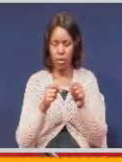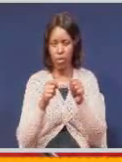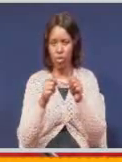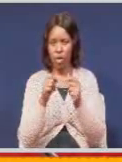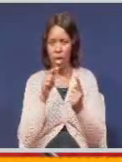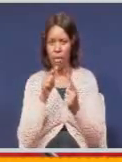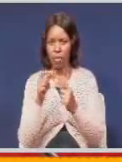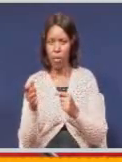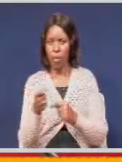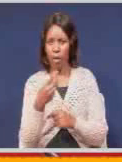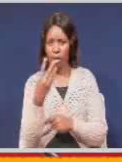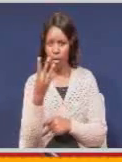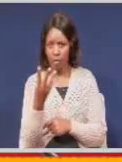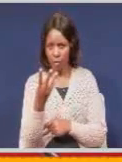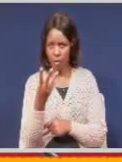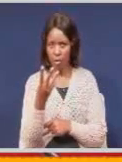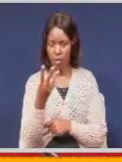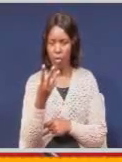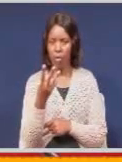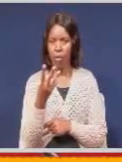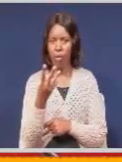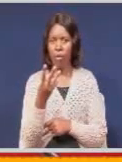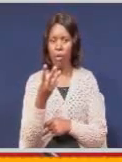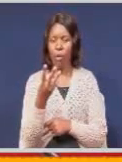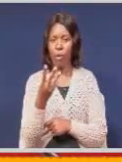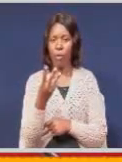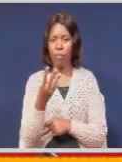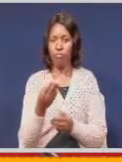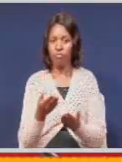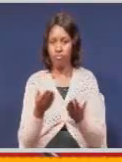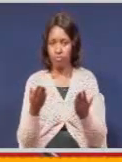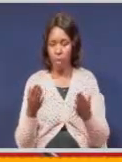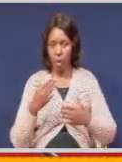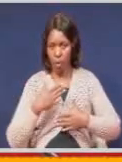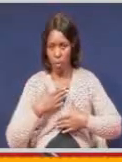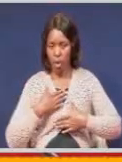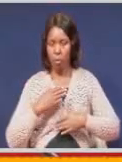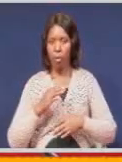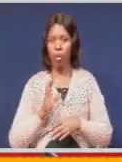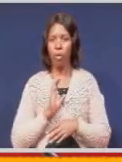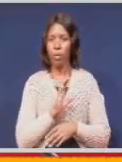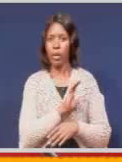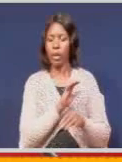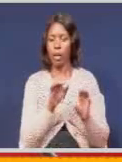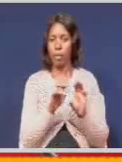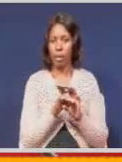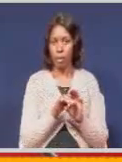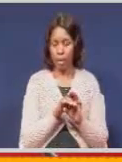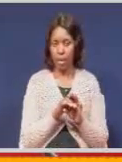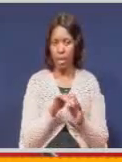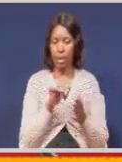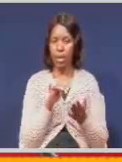April. And Madam Chair and the honorable members of this honorable house,